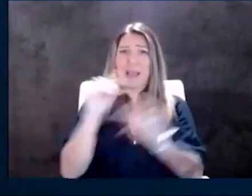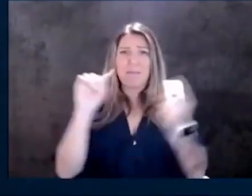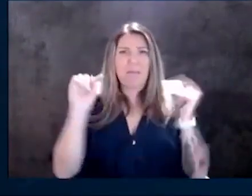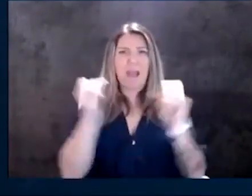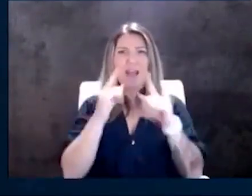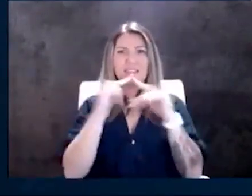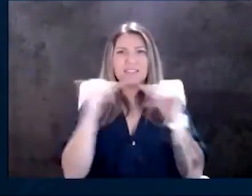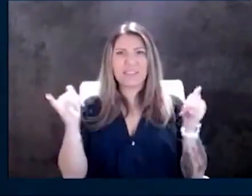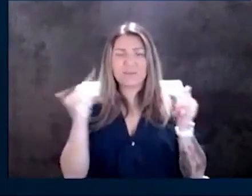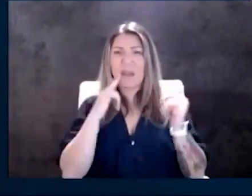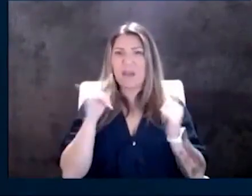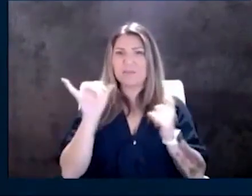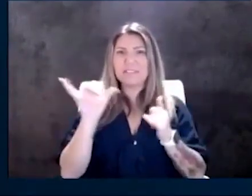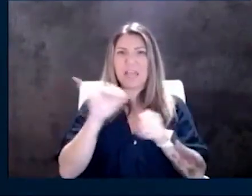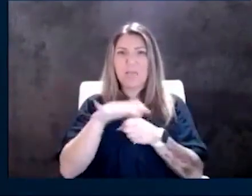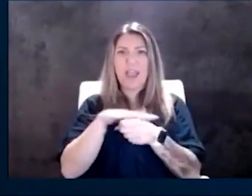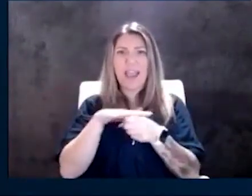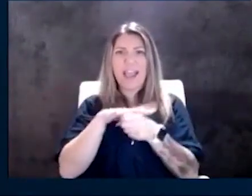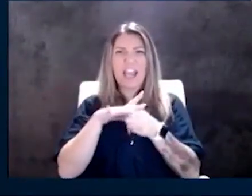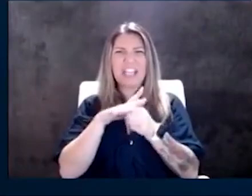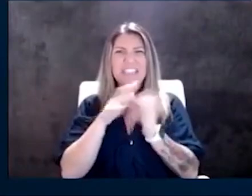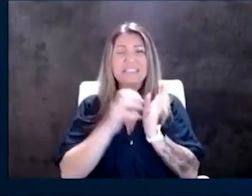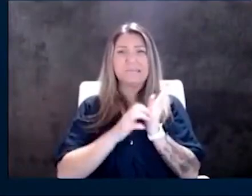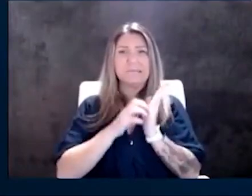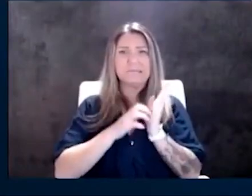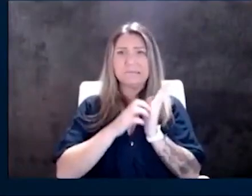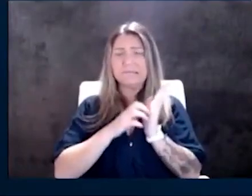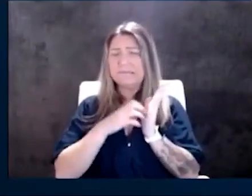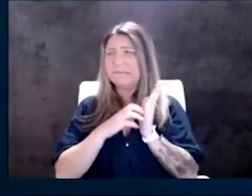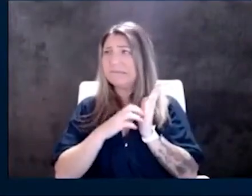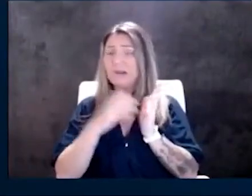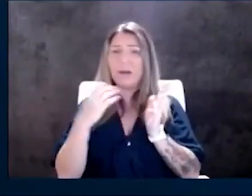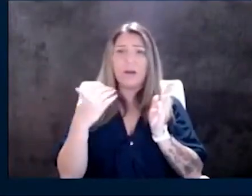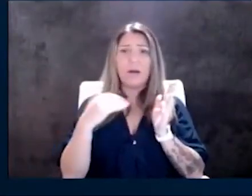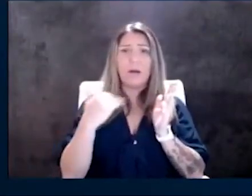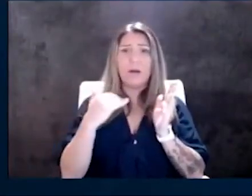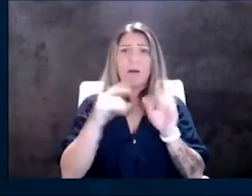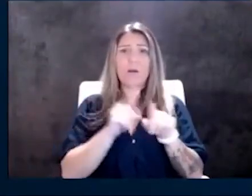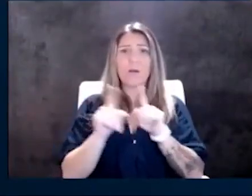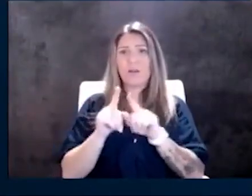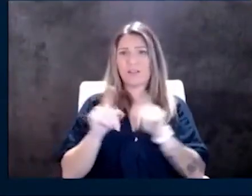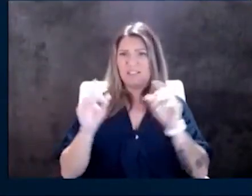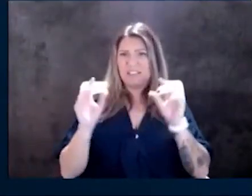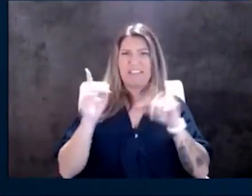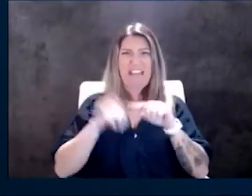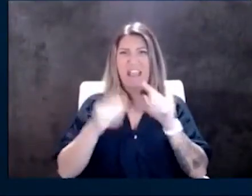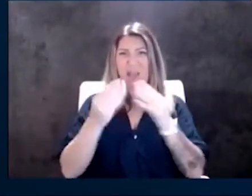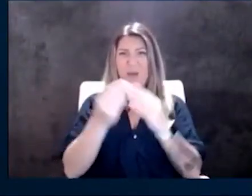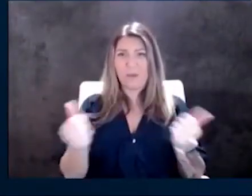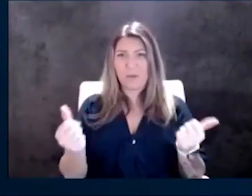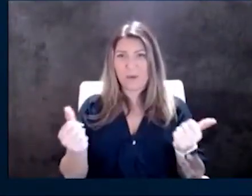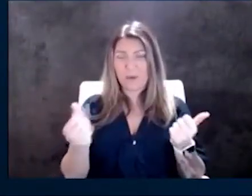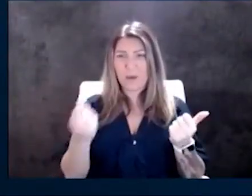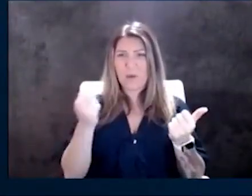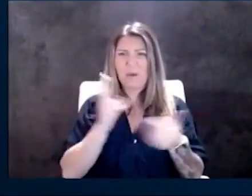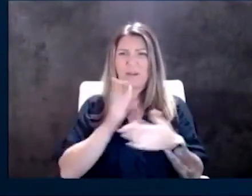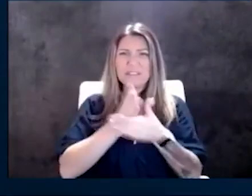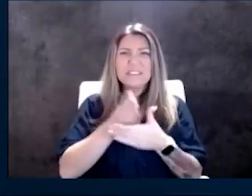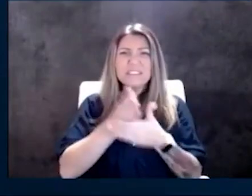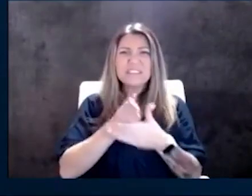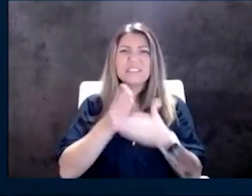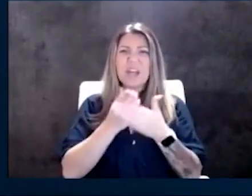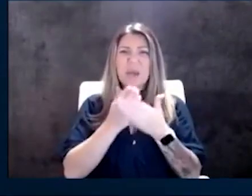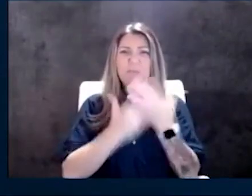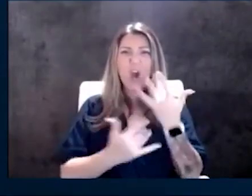area. An intense itching sensation with no place to scratch for relief. Or an agonizing feeling of burning, getting